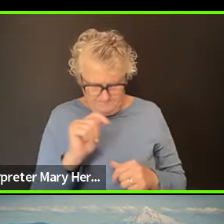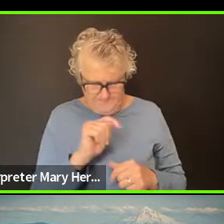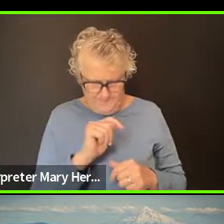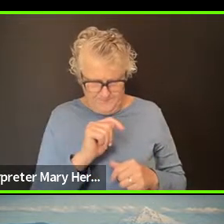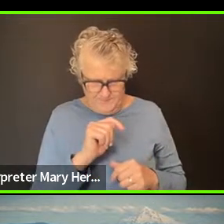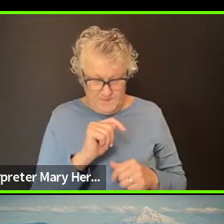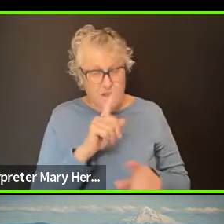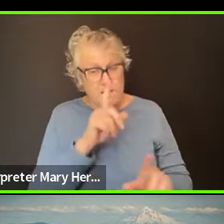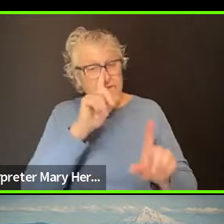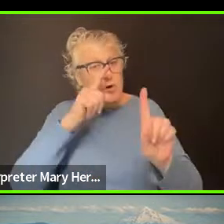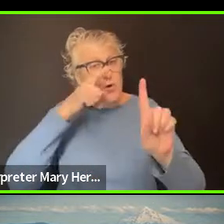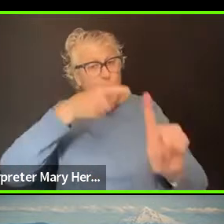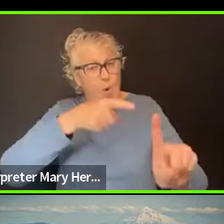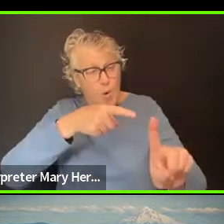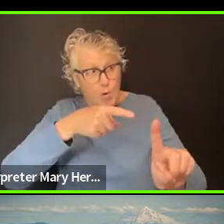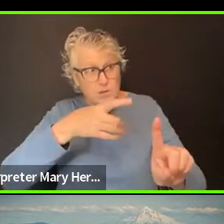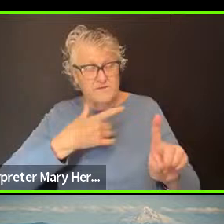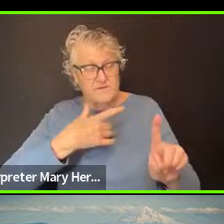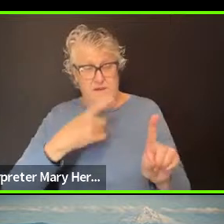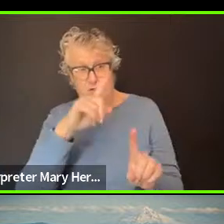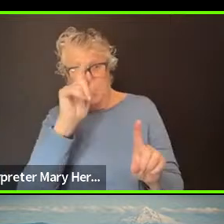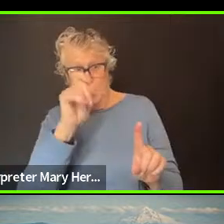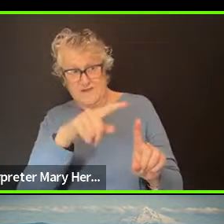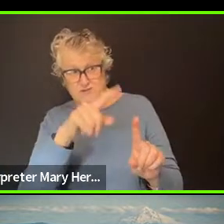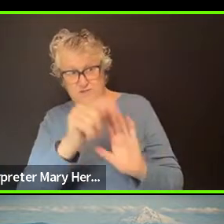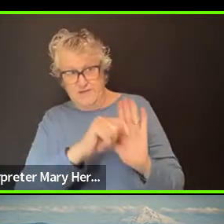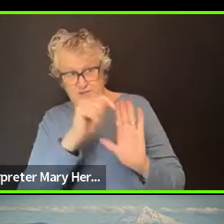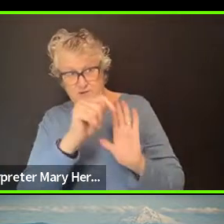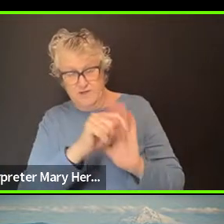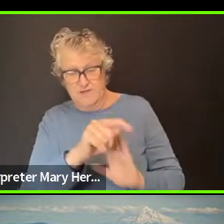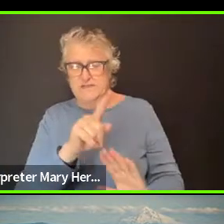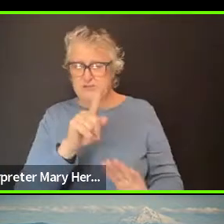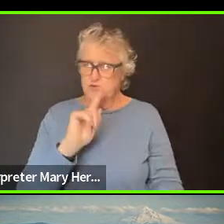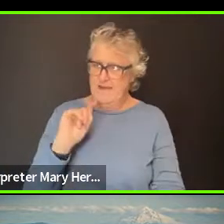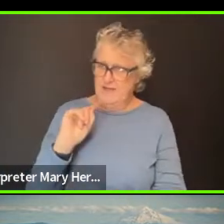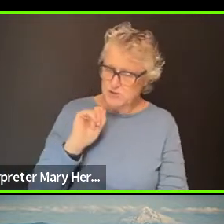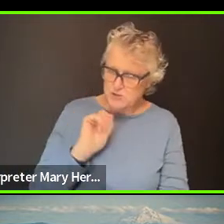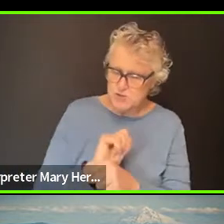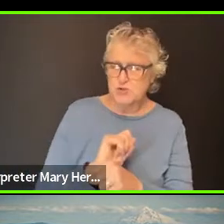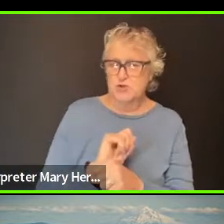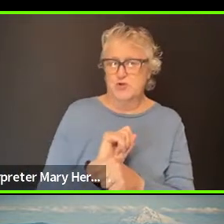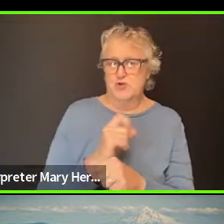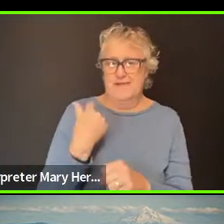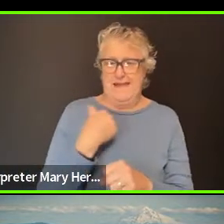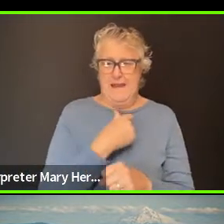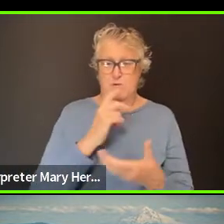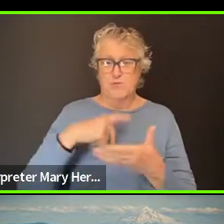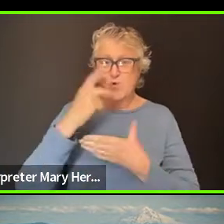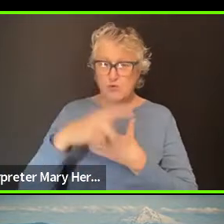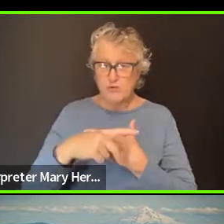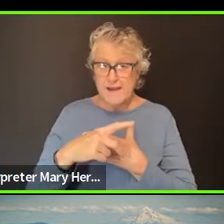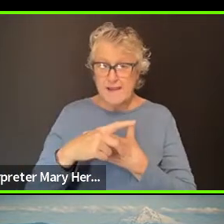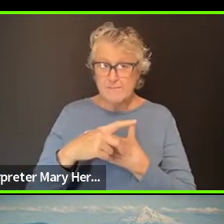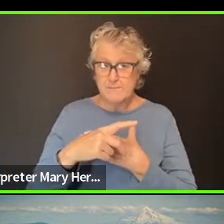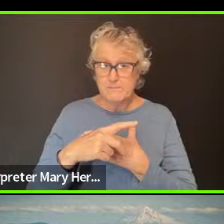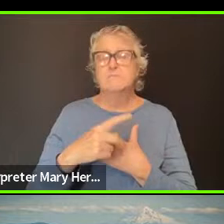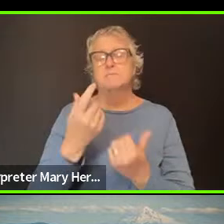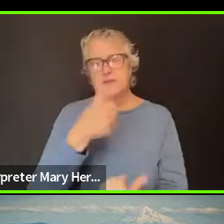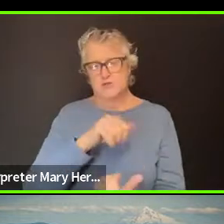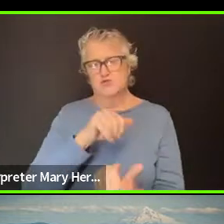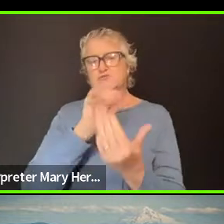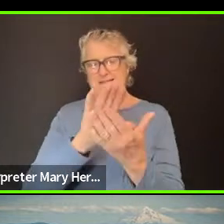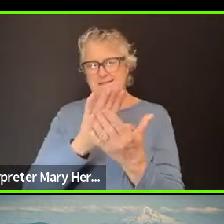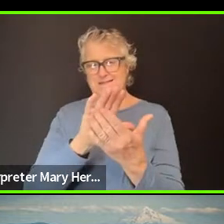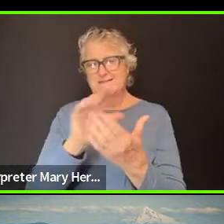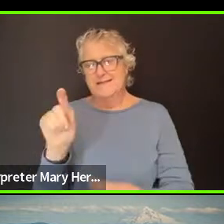to ensure that the focus of the program addresses the needs. And so if there are questions or